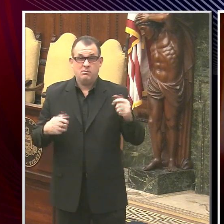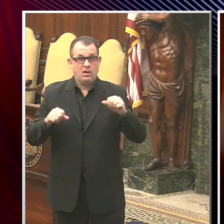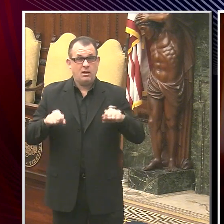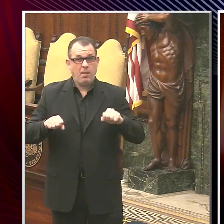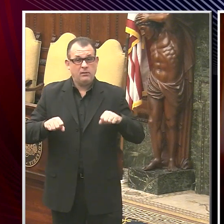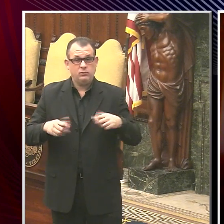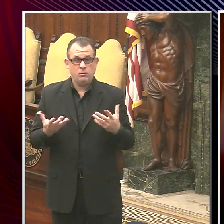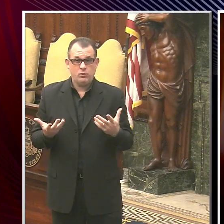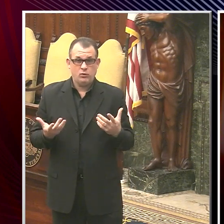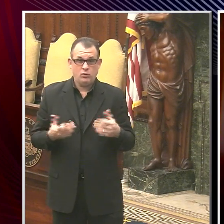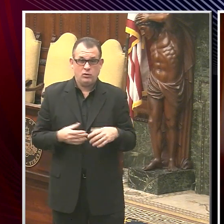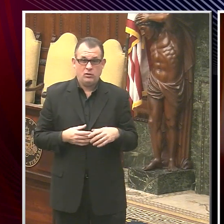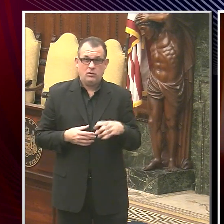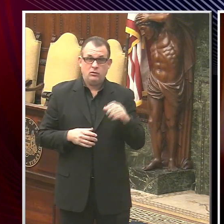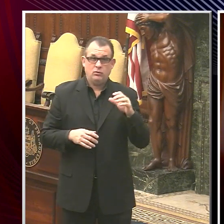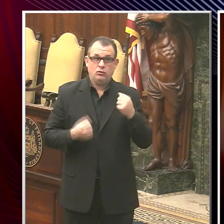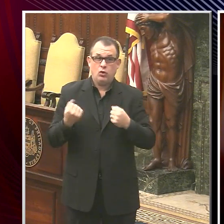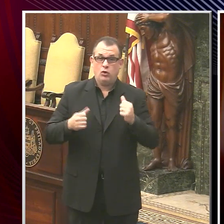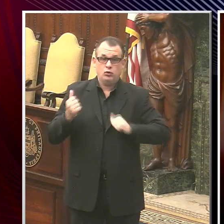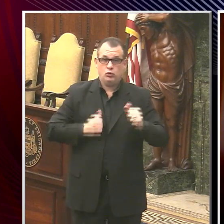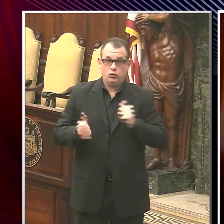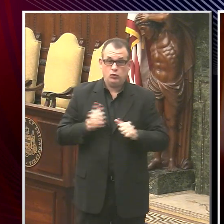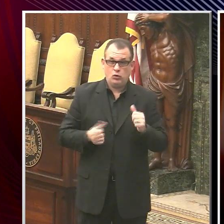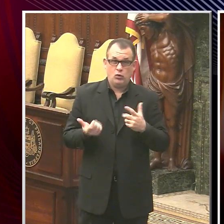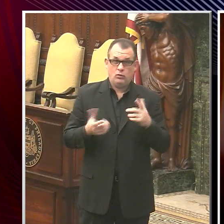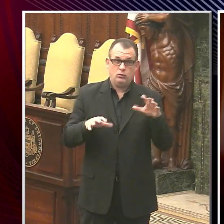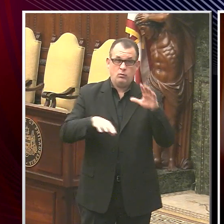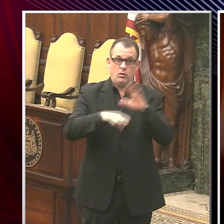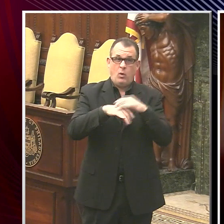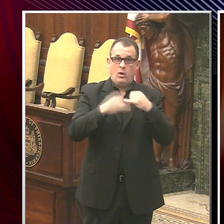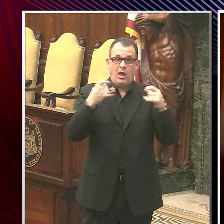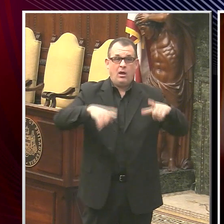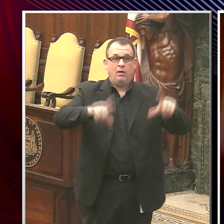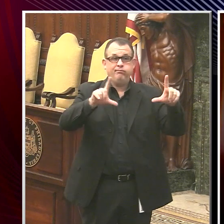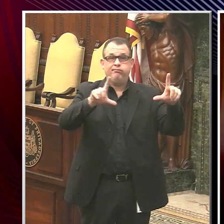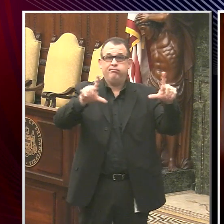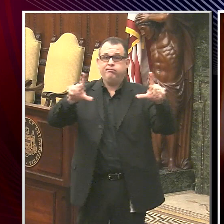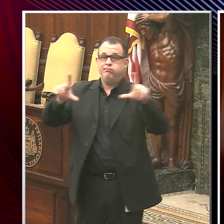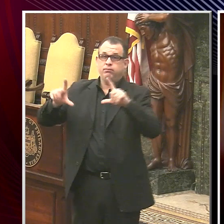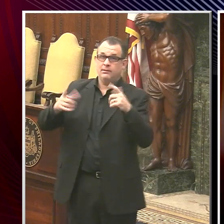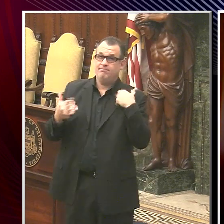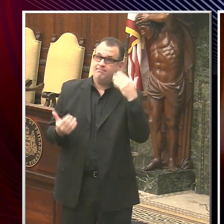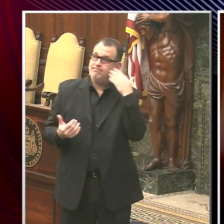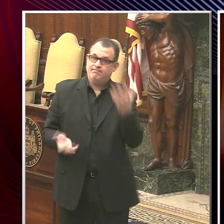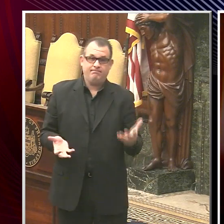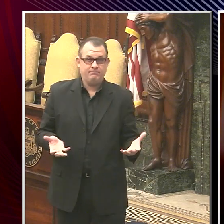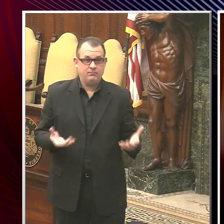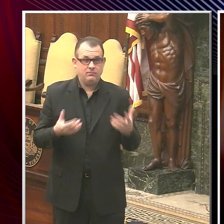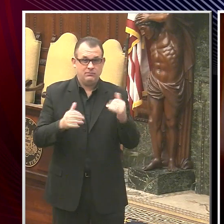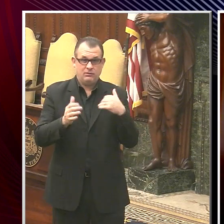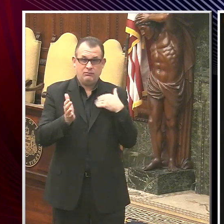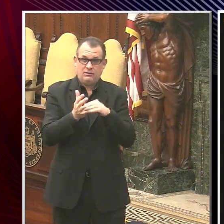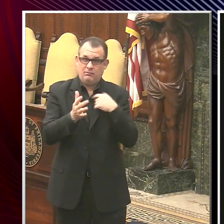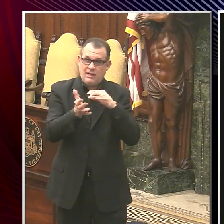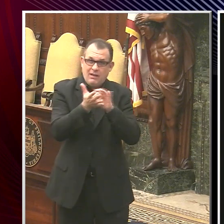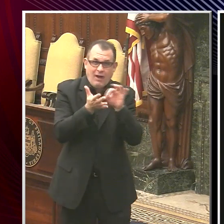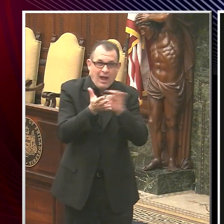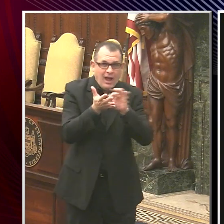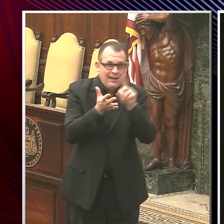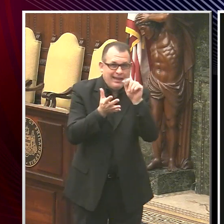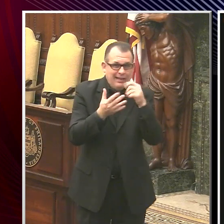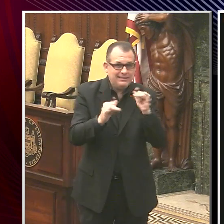show that may be virtual, but I don't know at this moment because, again, we're still tracking the data. All right, thank